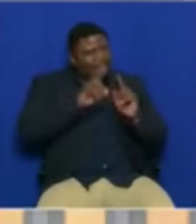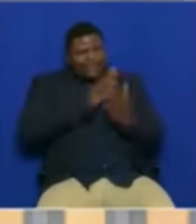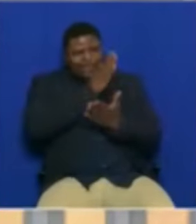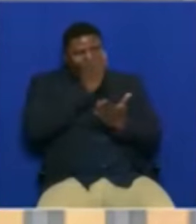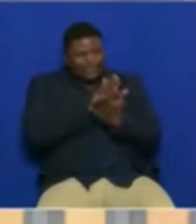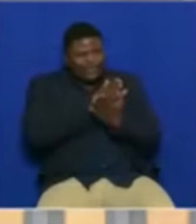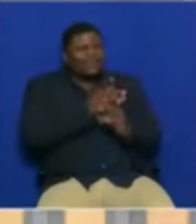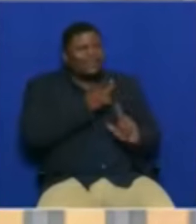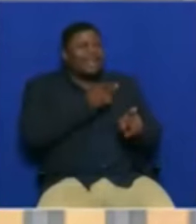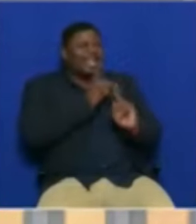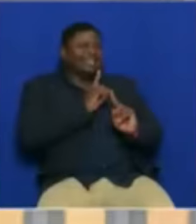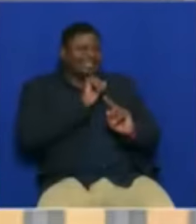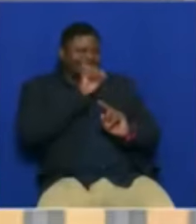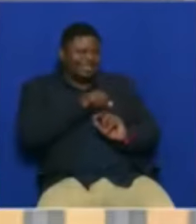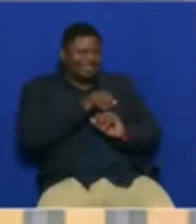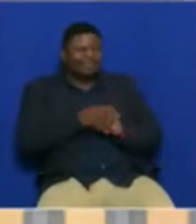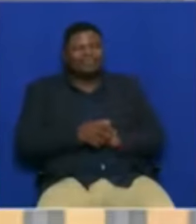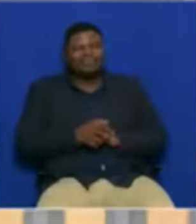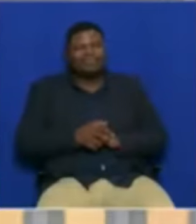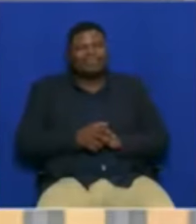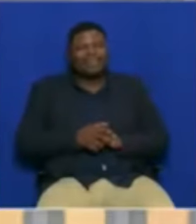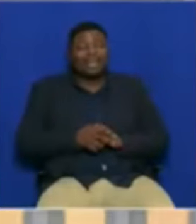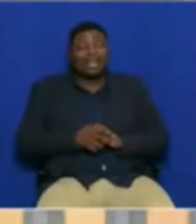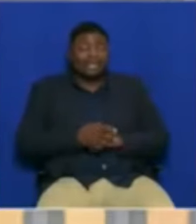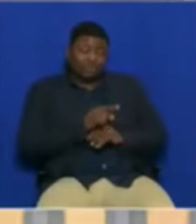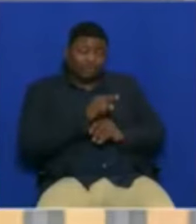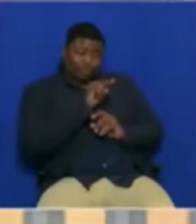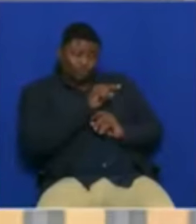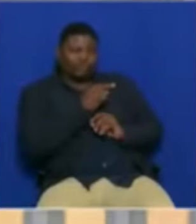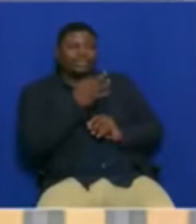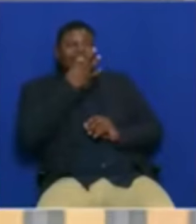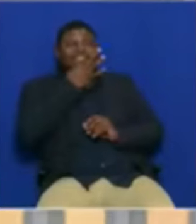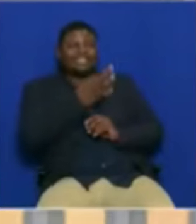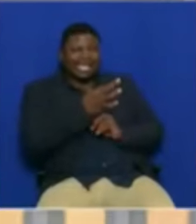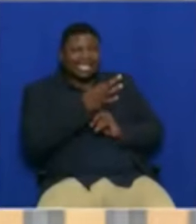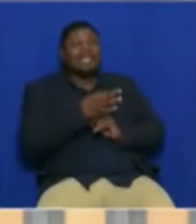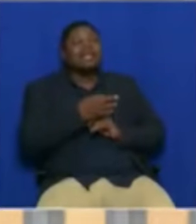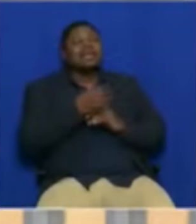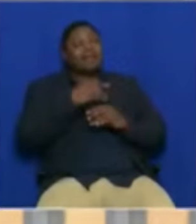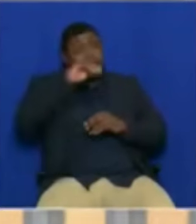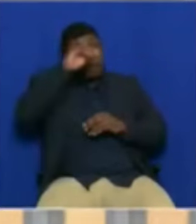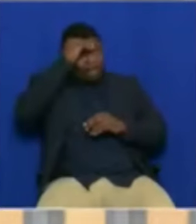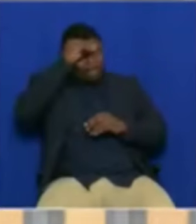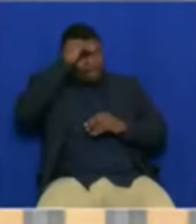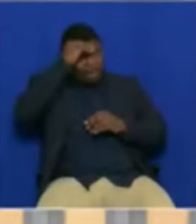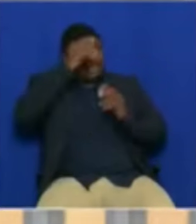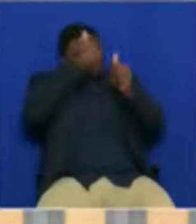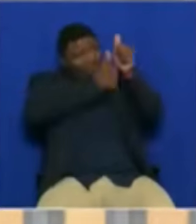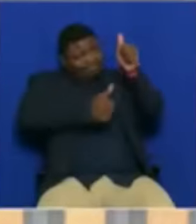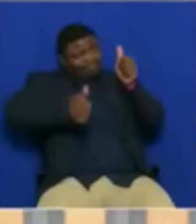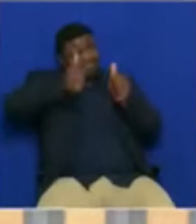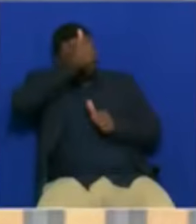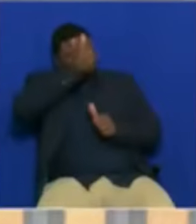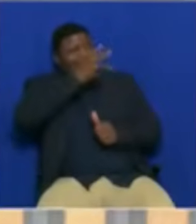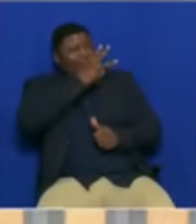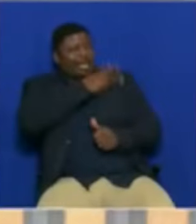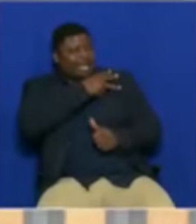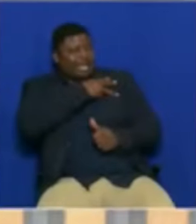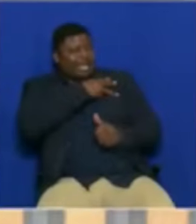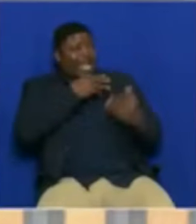say there's a lot wrong with the senior management of SAPS, starting from the National Commissioner,